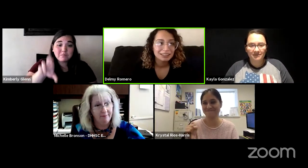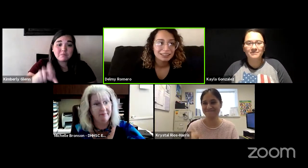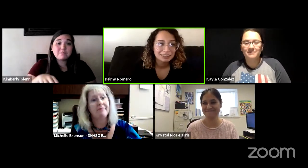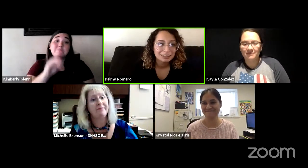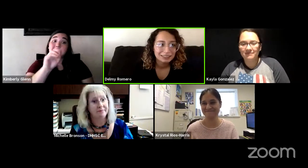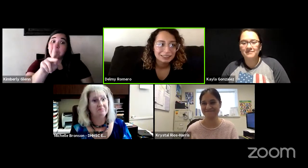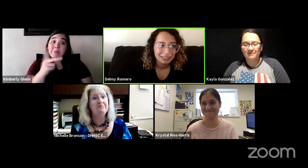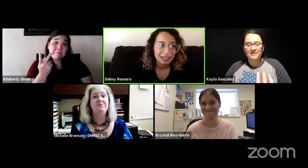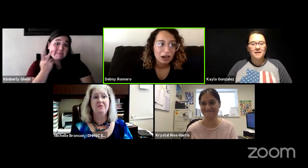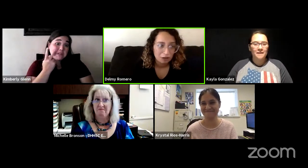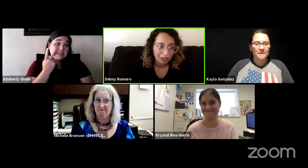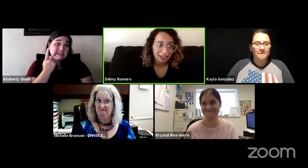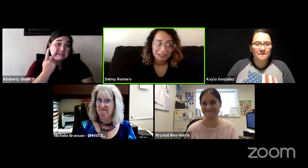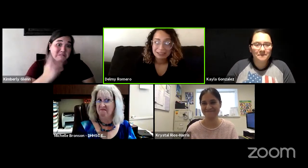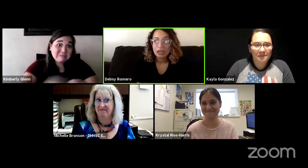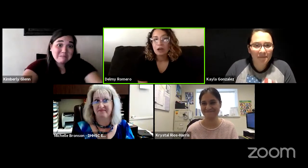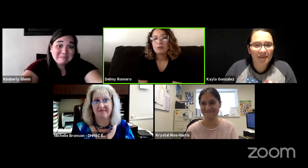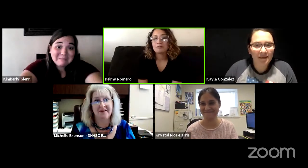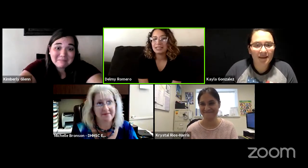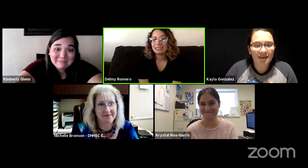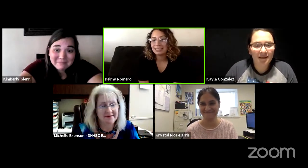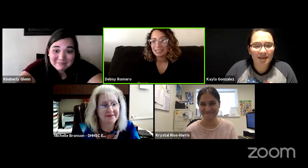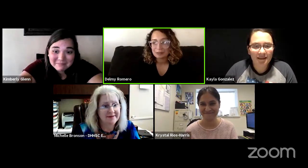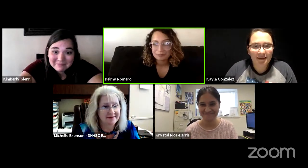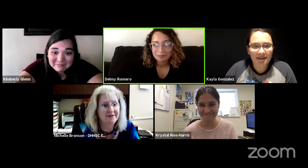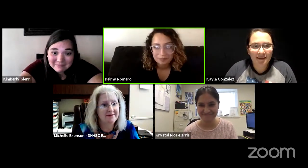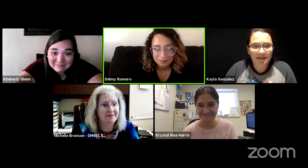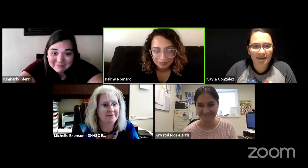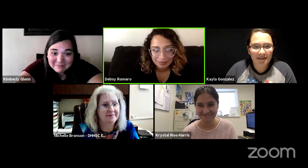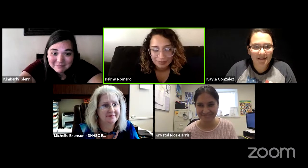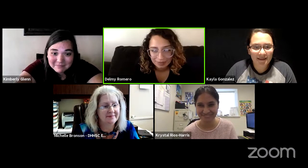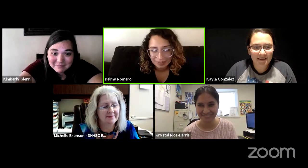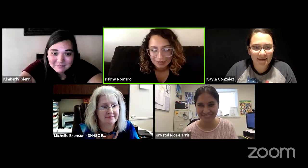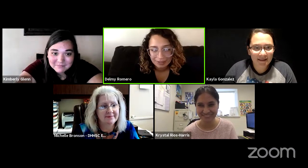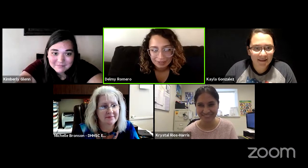Tom. Okay. Let's see.